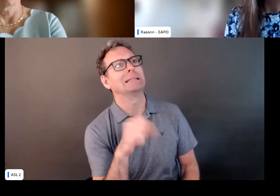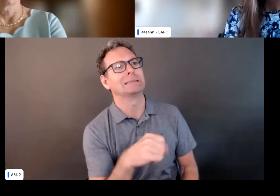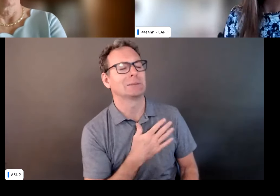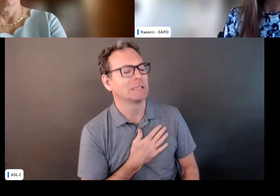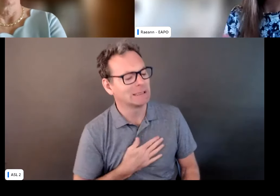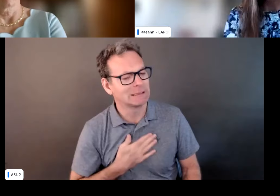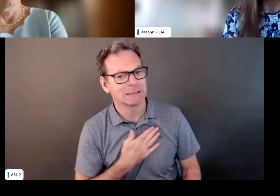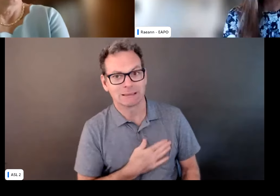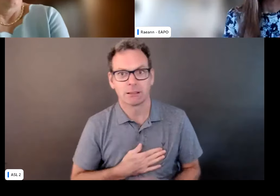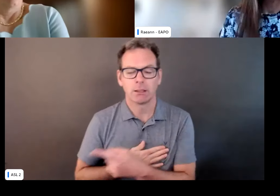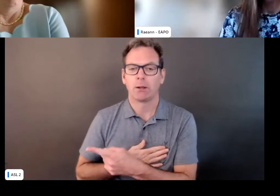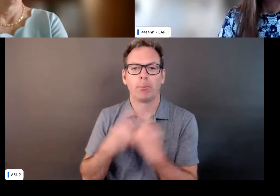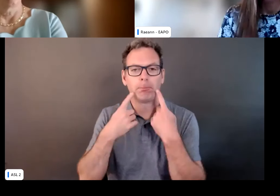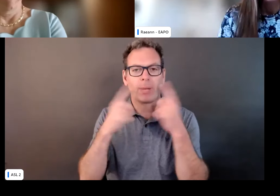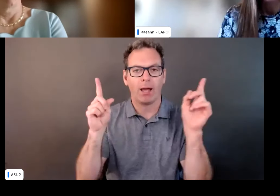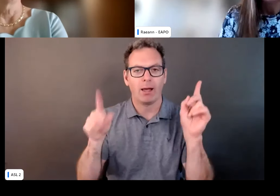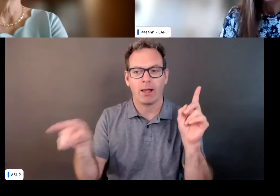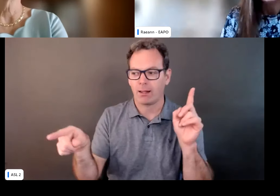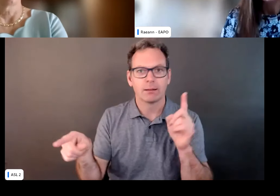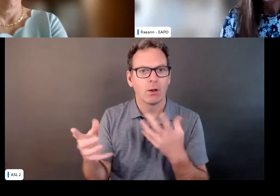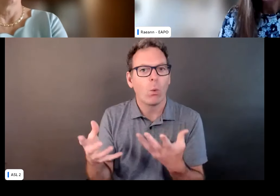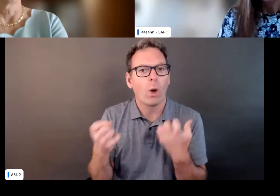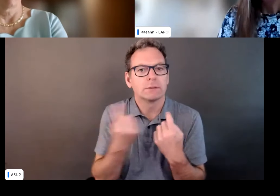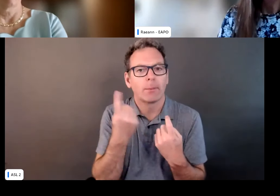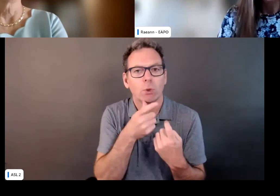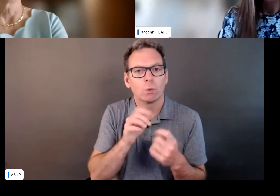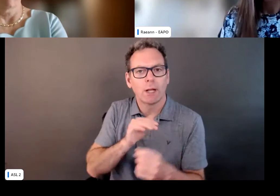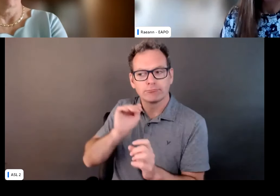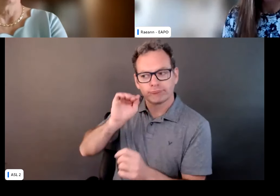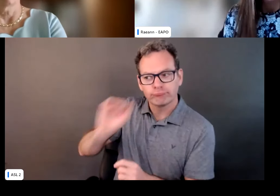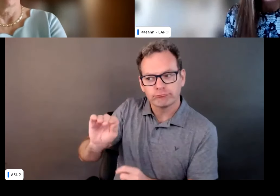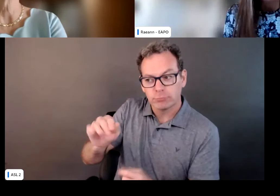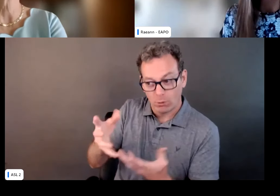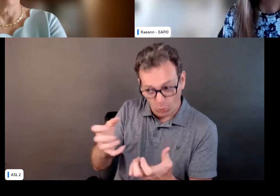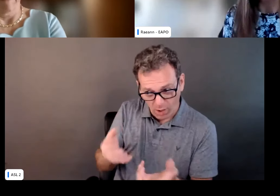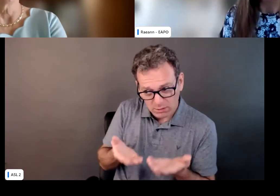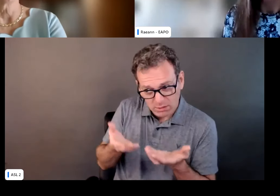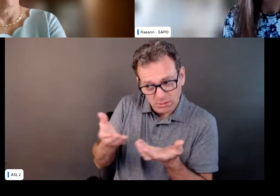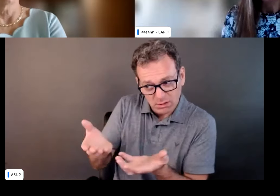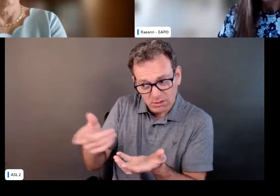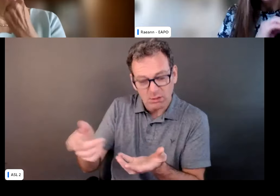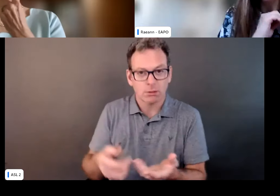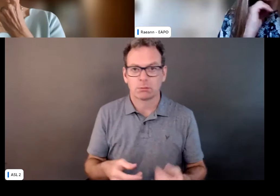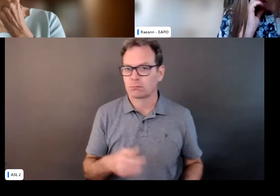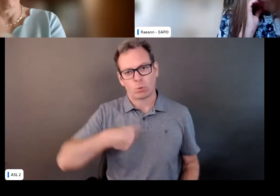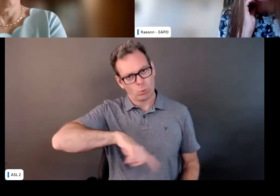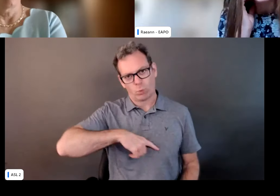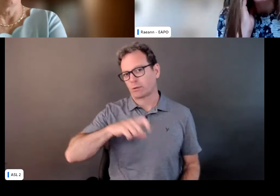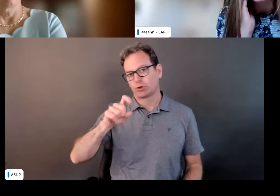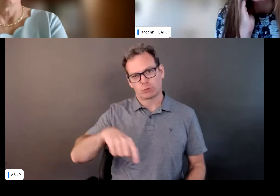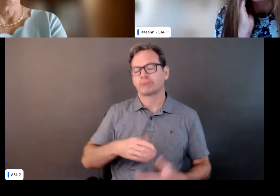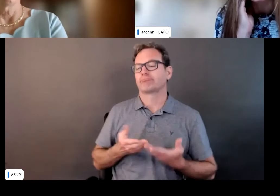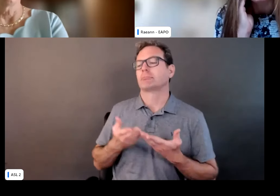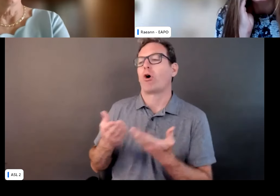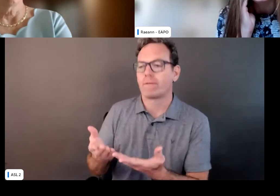it, is waiting for someone to sort of reach out to them and ask the question, right? So if we don't ask, we don't know. So there was a